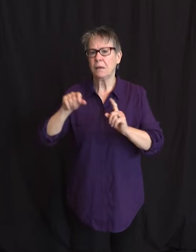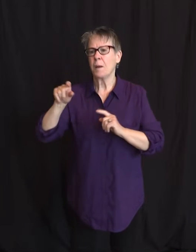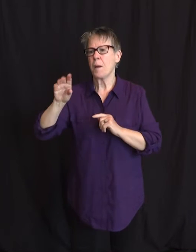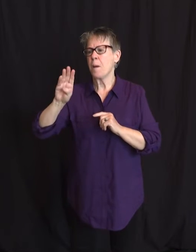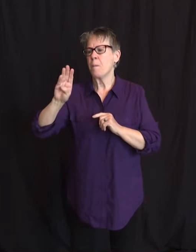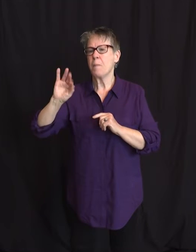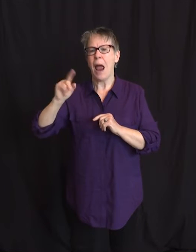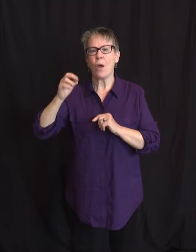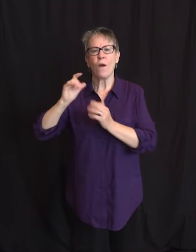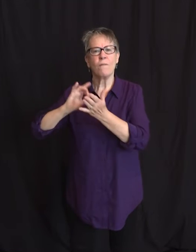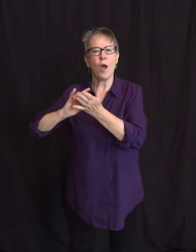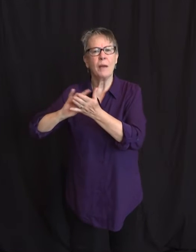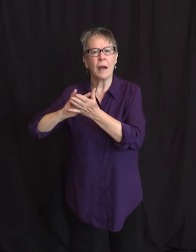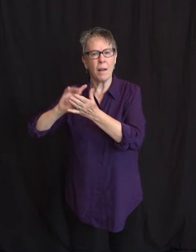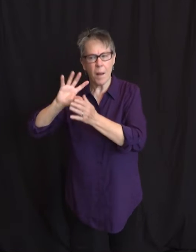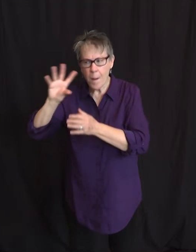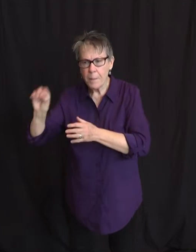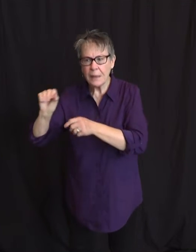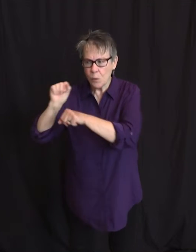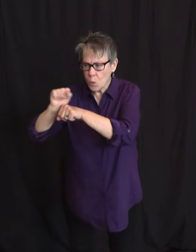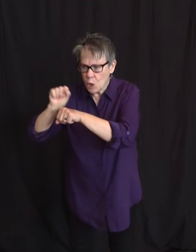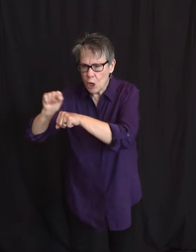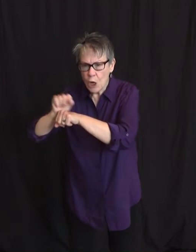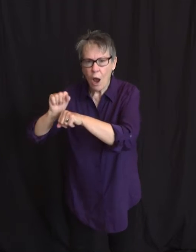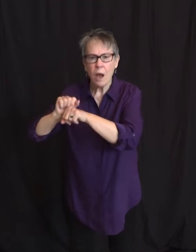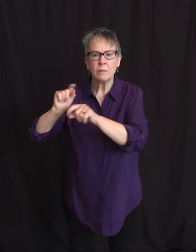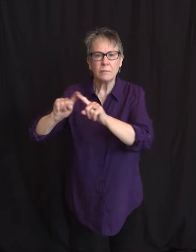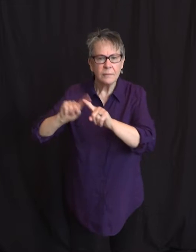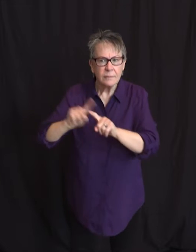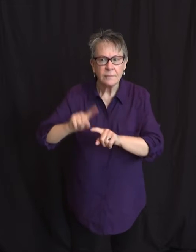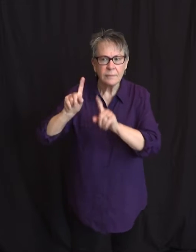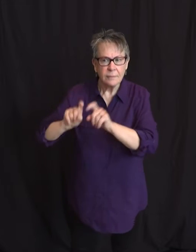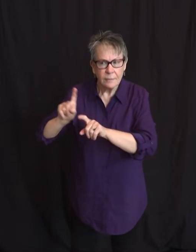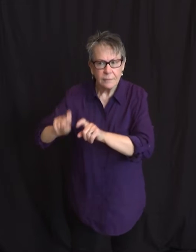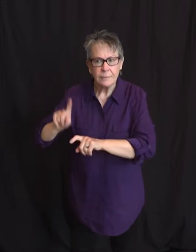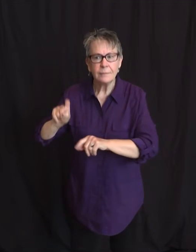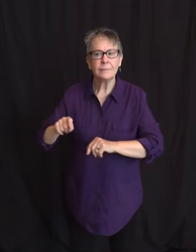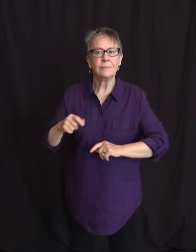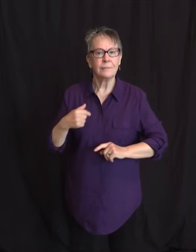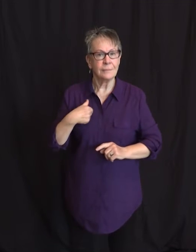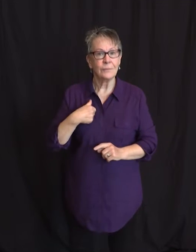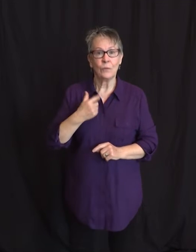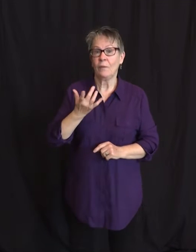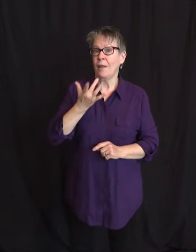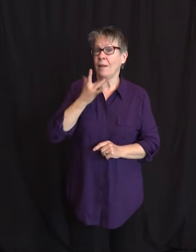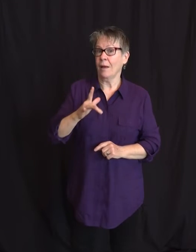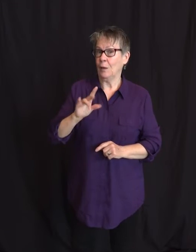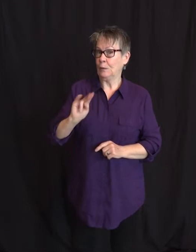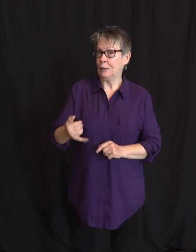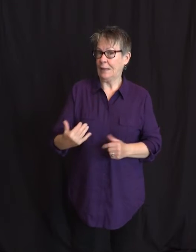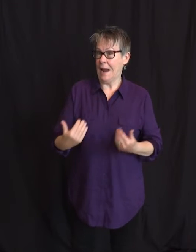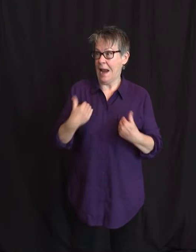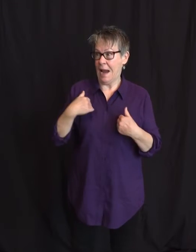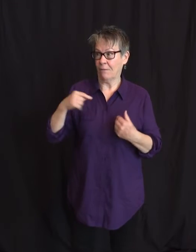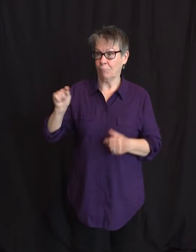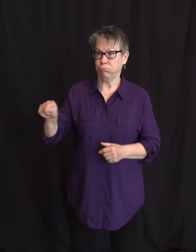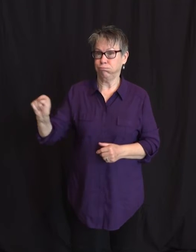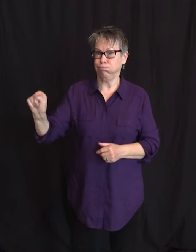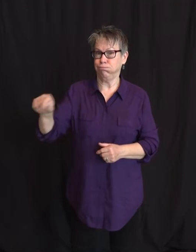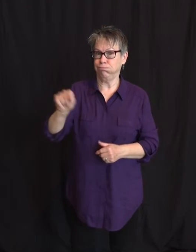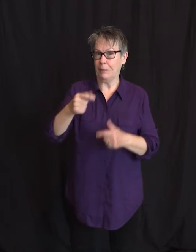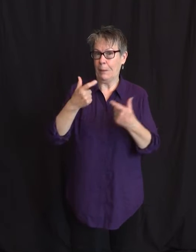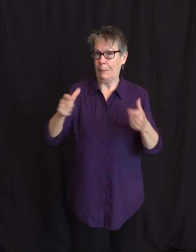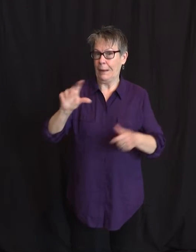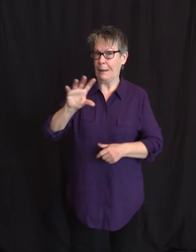education, boy, is that coming home to roost for us right now, and that's a good thing. Sir. Good afternoon, Governor. Phil Andrews, New Jersey News